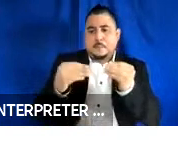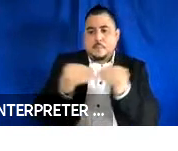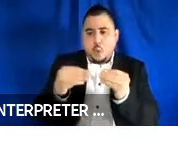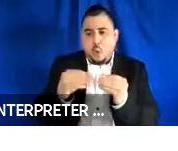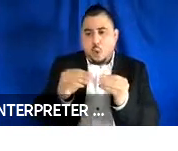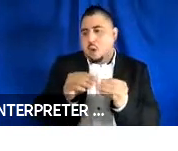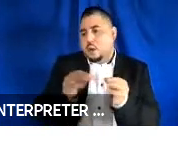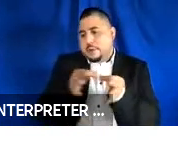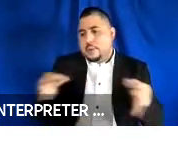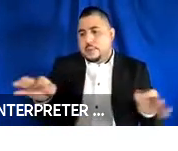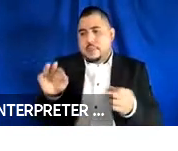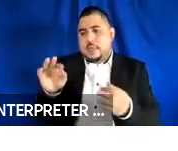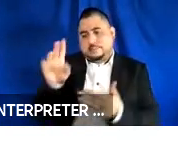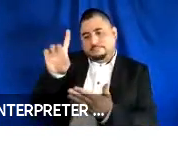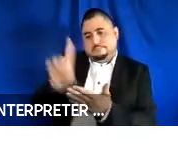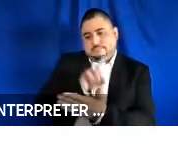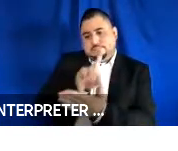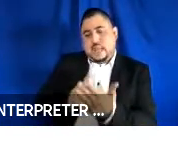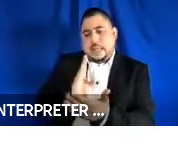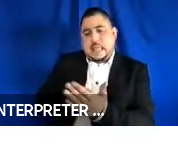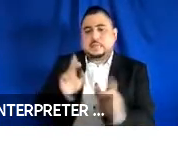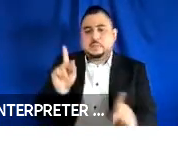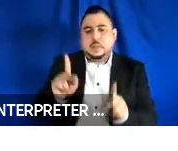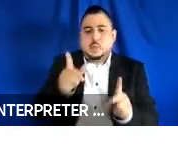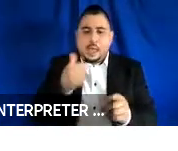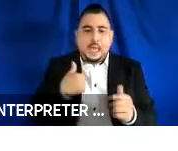algorithmic bias against people with disabilities.